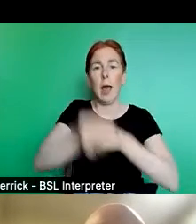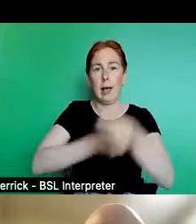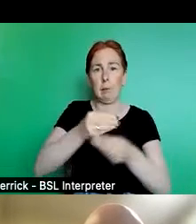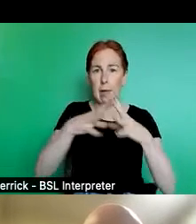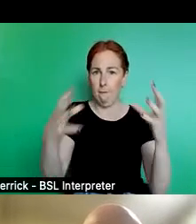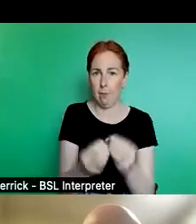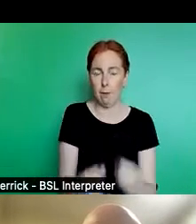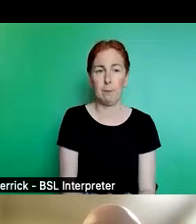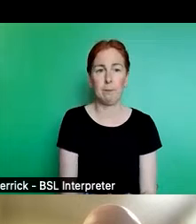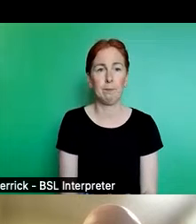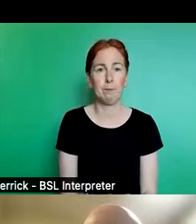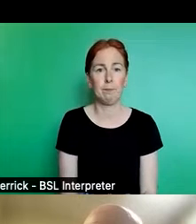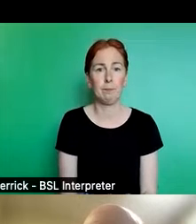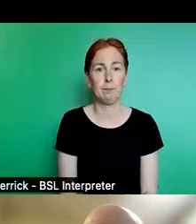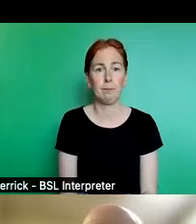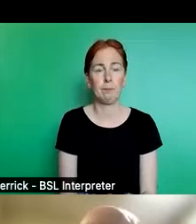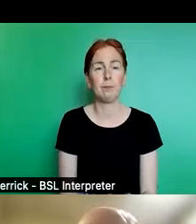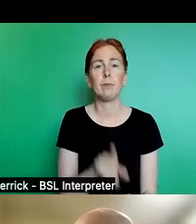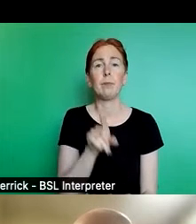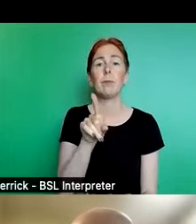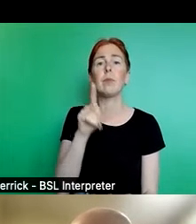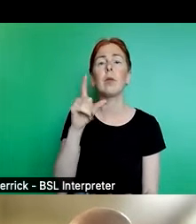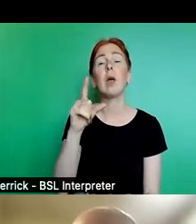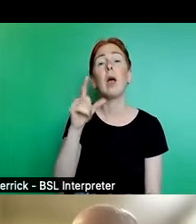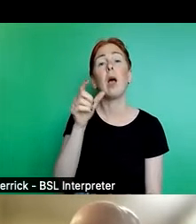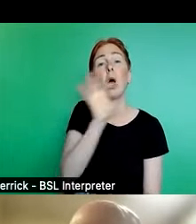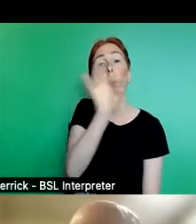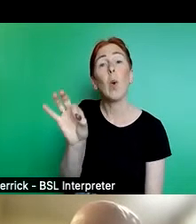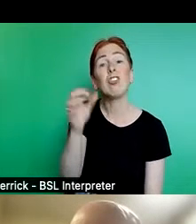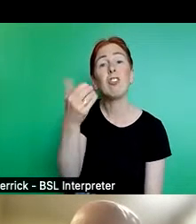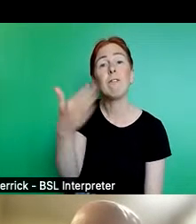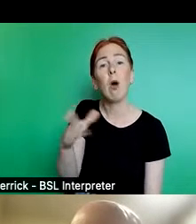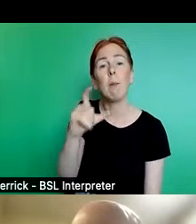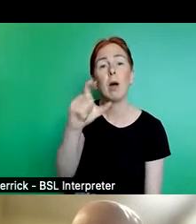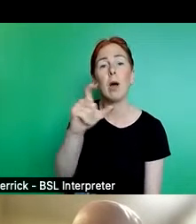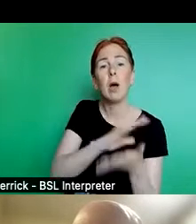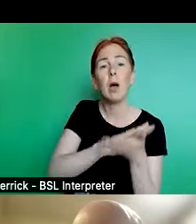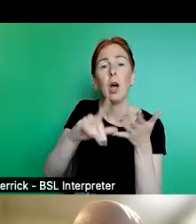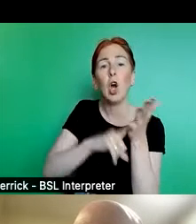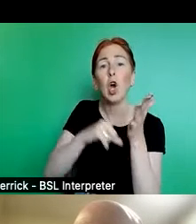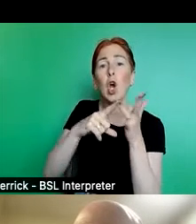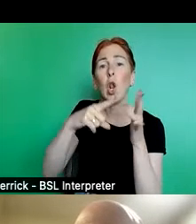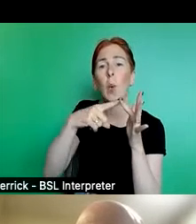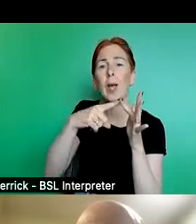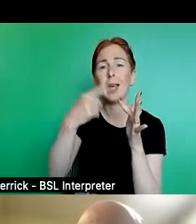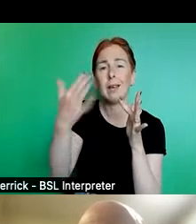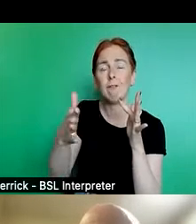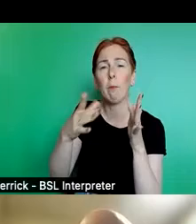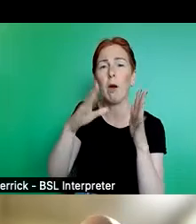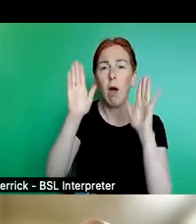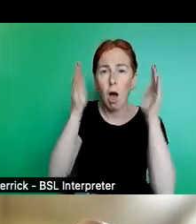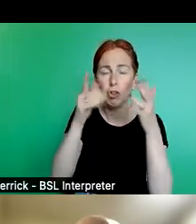Okay. Rob, it's Chloe from UsherKids Hey, Chloe. again. Just a few questions on diagnosis.